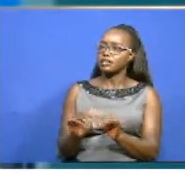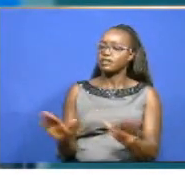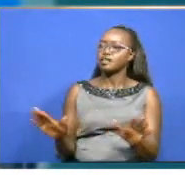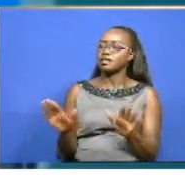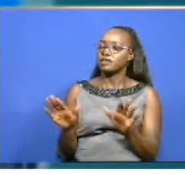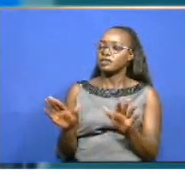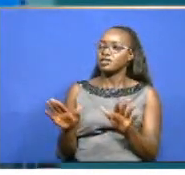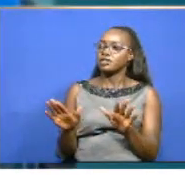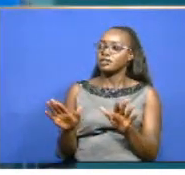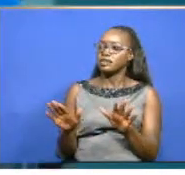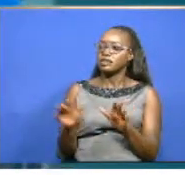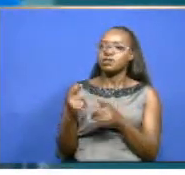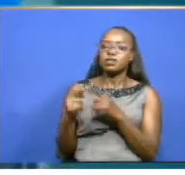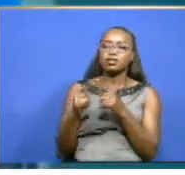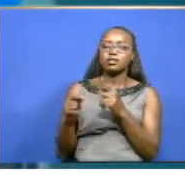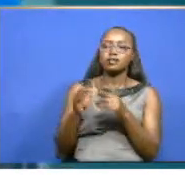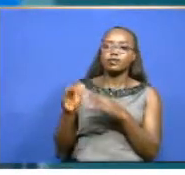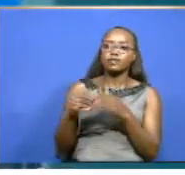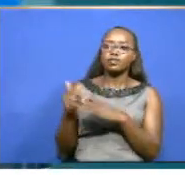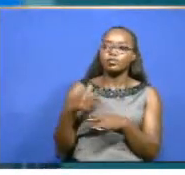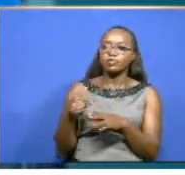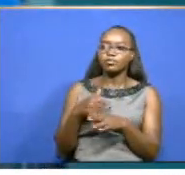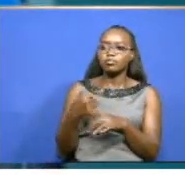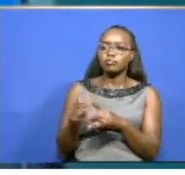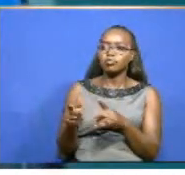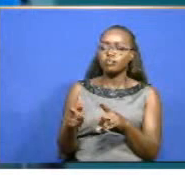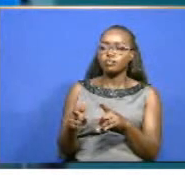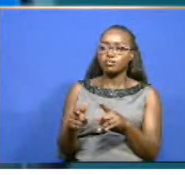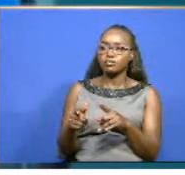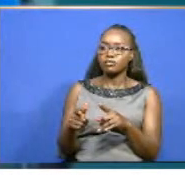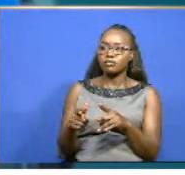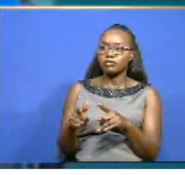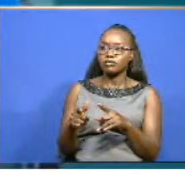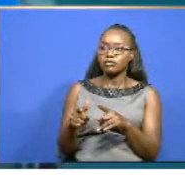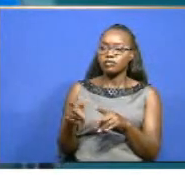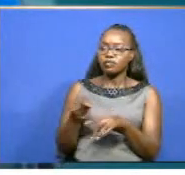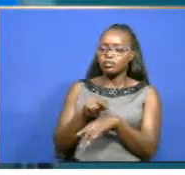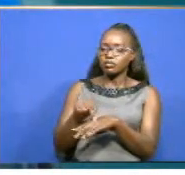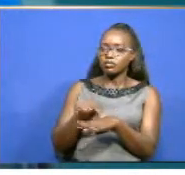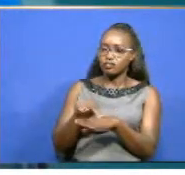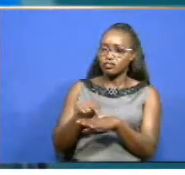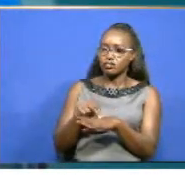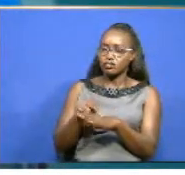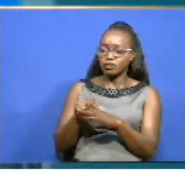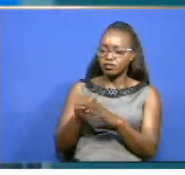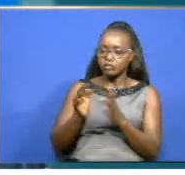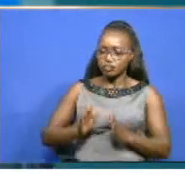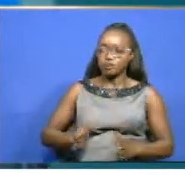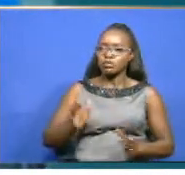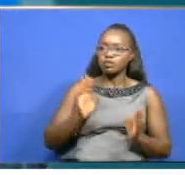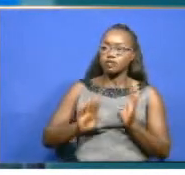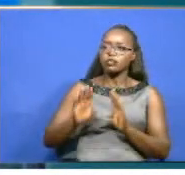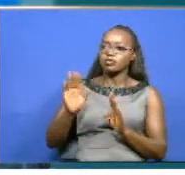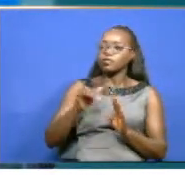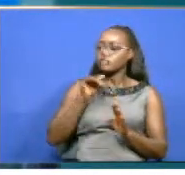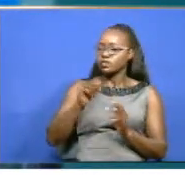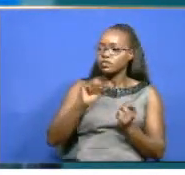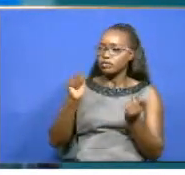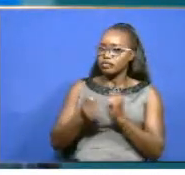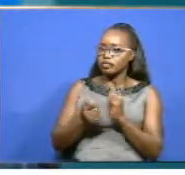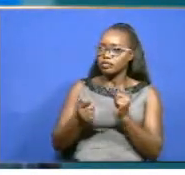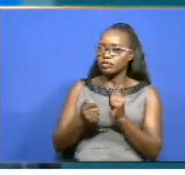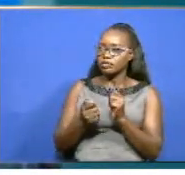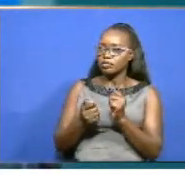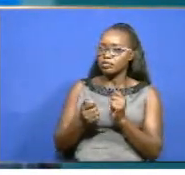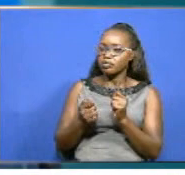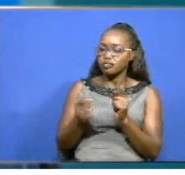it will be there to kill all of us. But what I am saying is that naturally human behavior cannot change overnight or over a short period